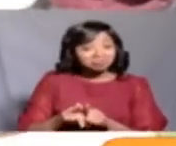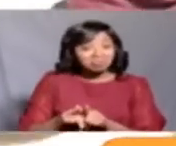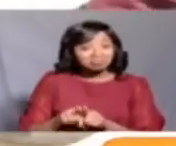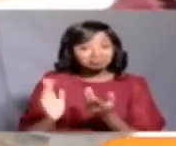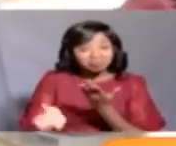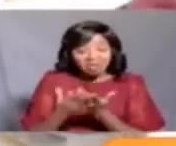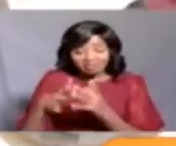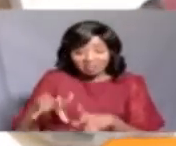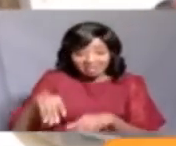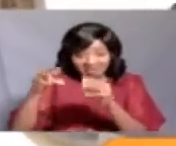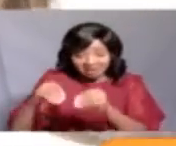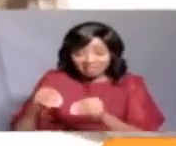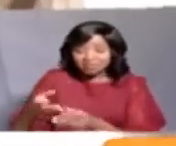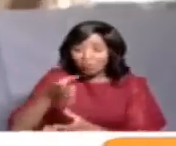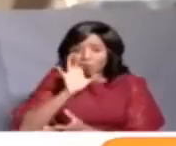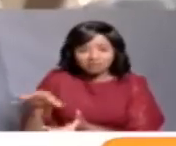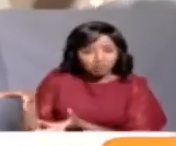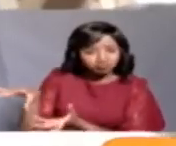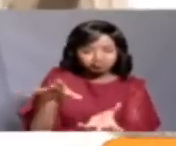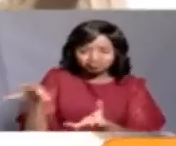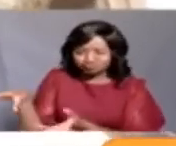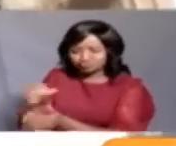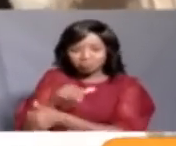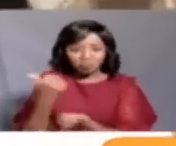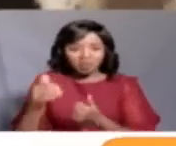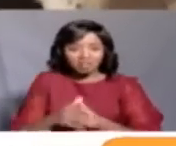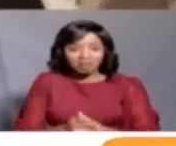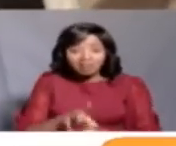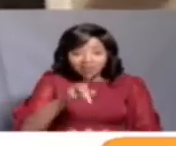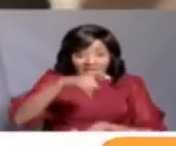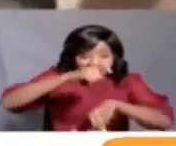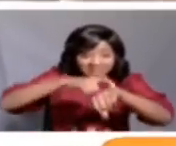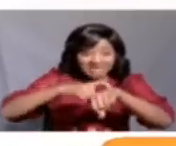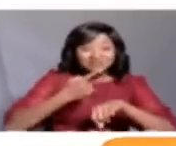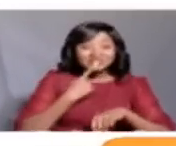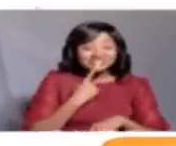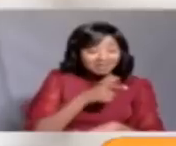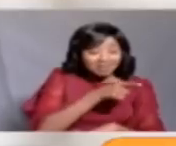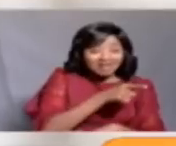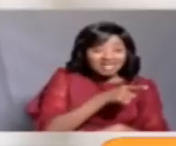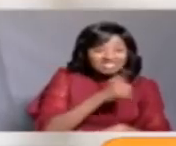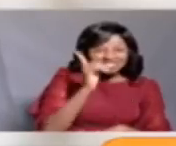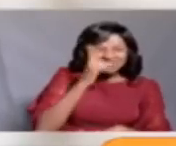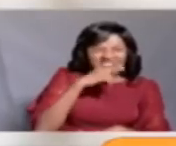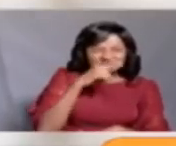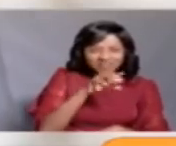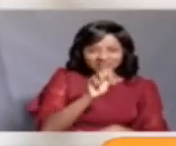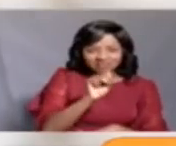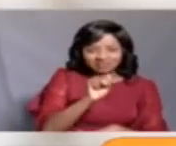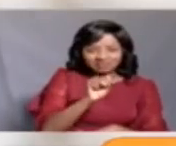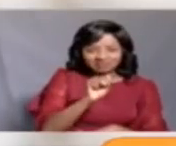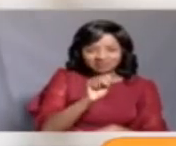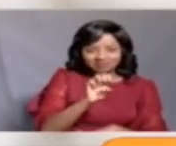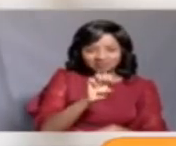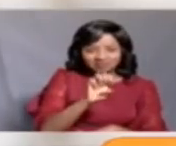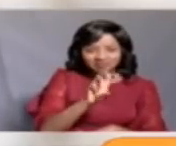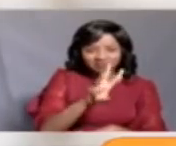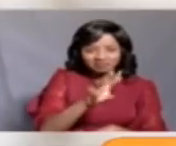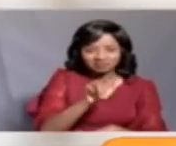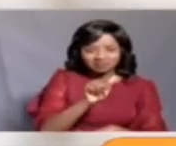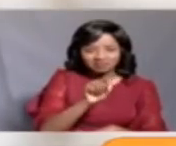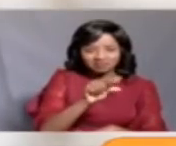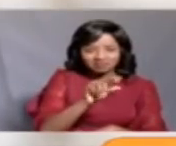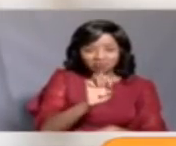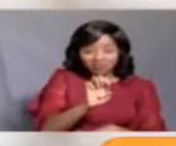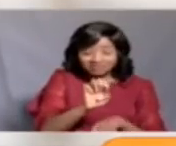the grass. The shocking fact is that whatever we call sewage is 95% water. So if we just eliminate the